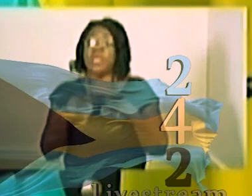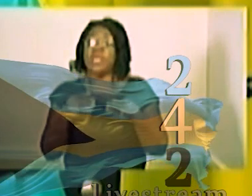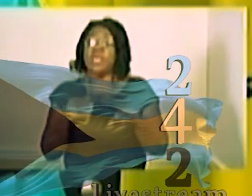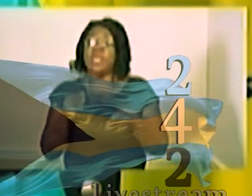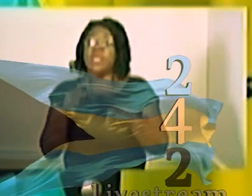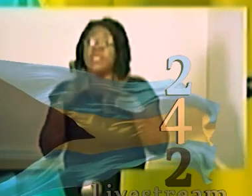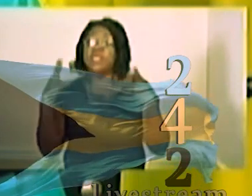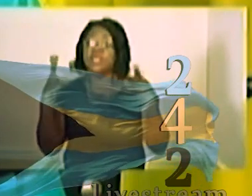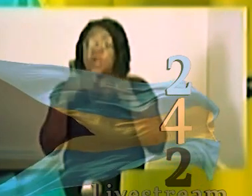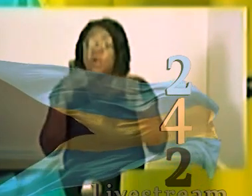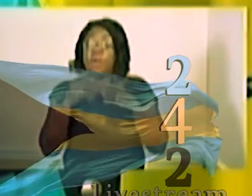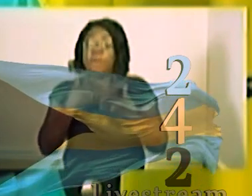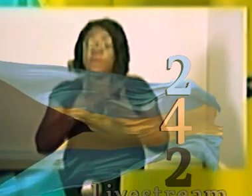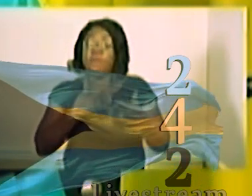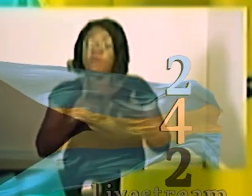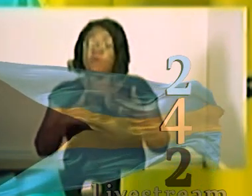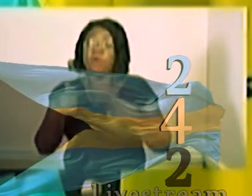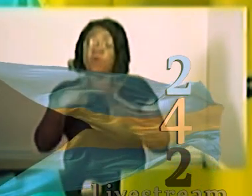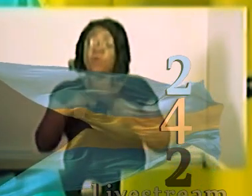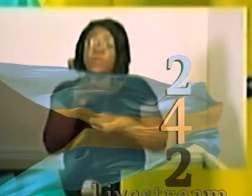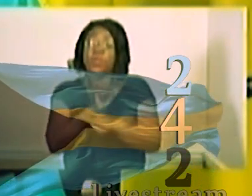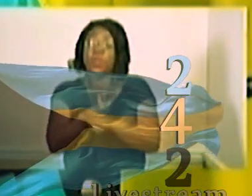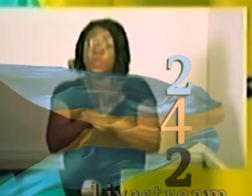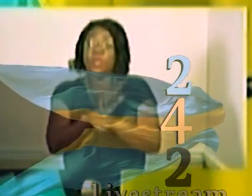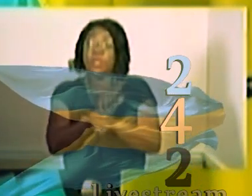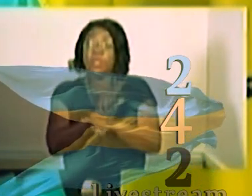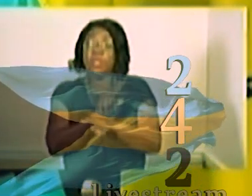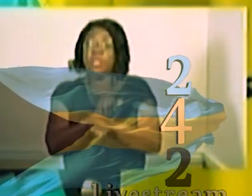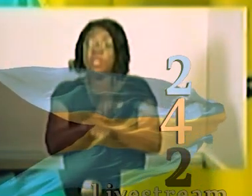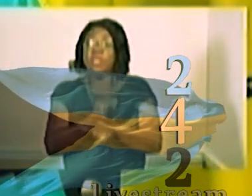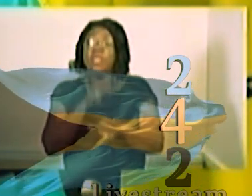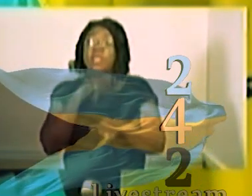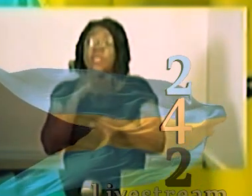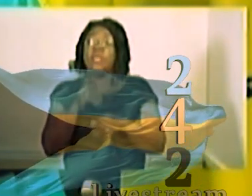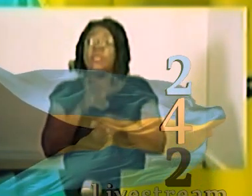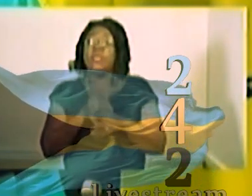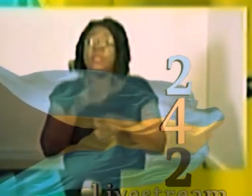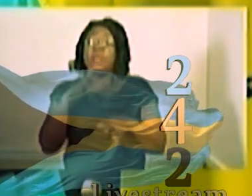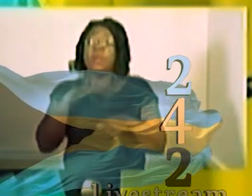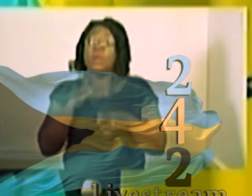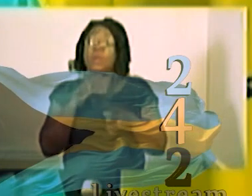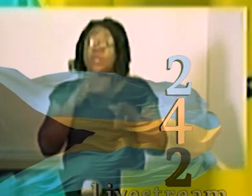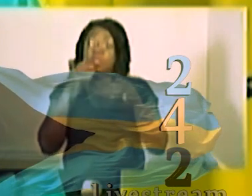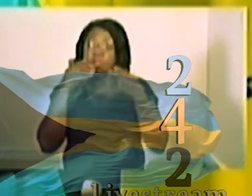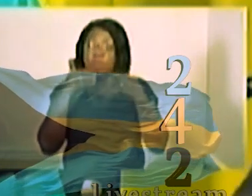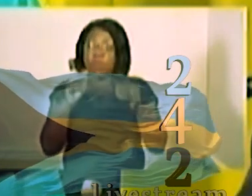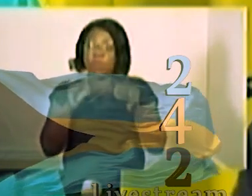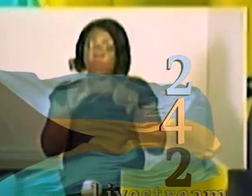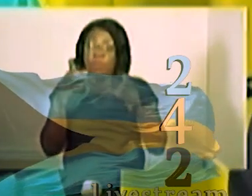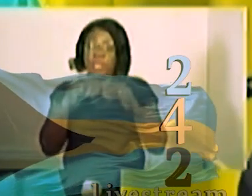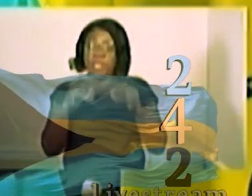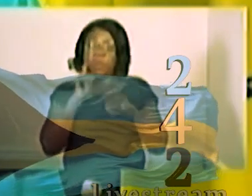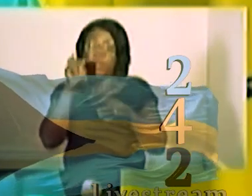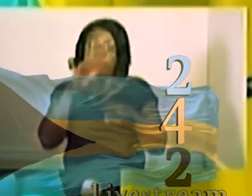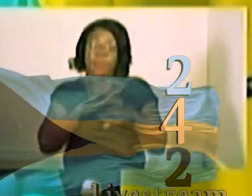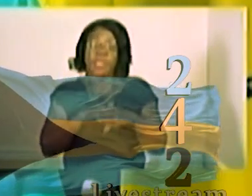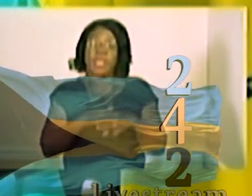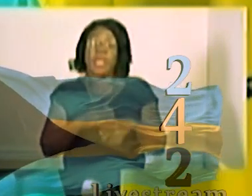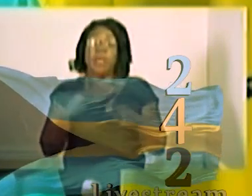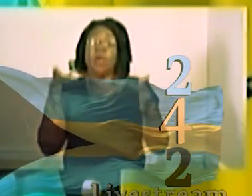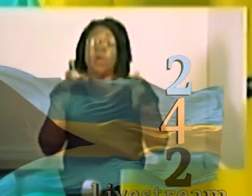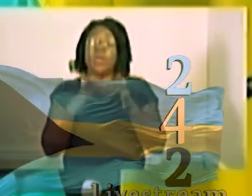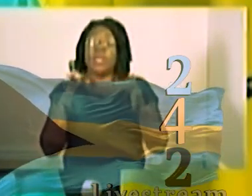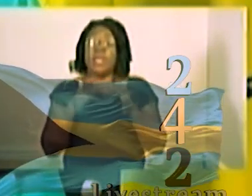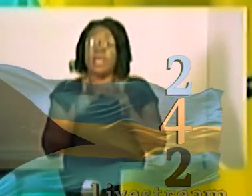before returning to work. The course will be offered digitally through the Bahamian Cosmetology